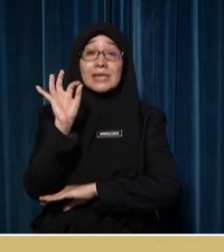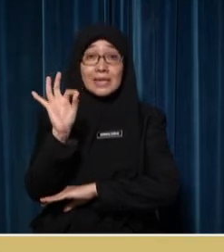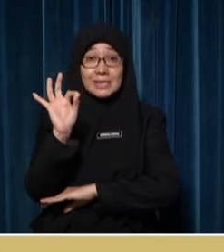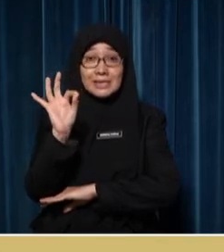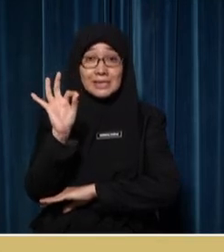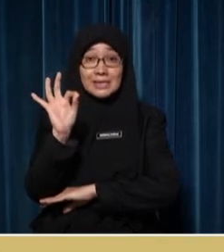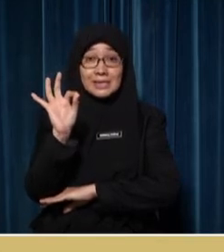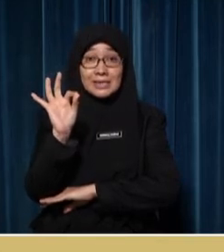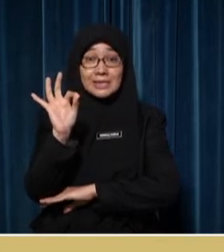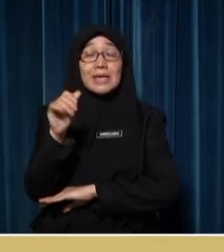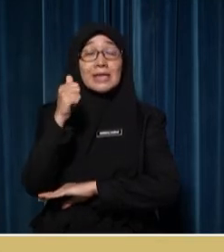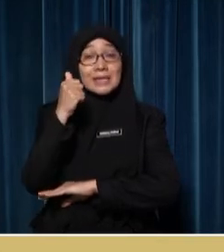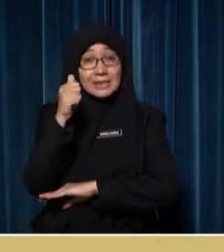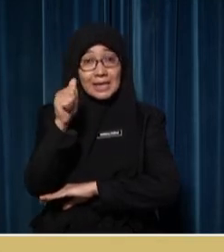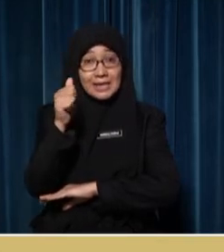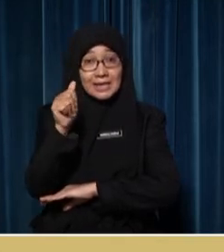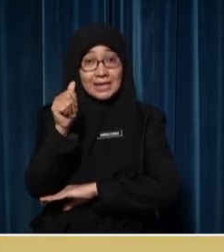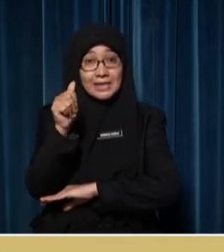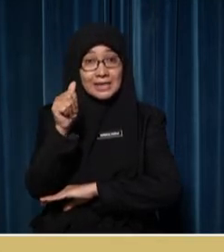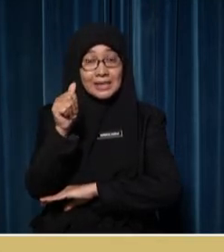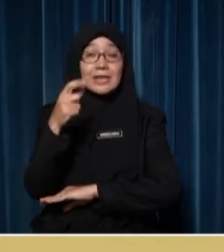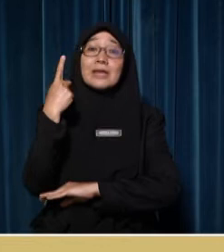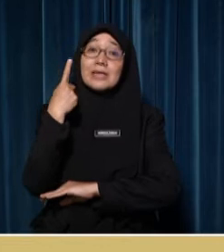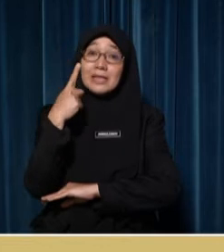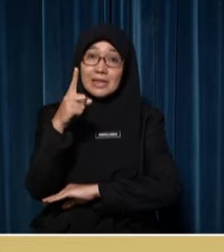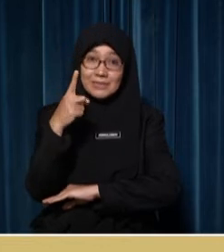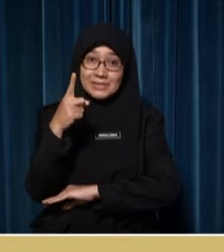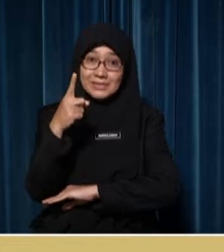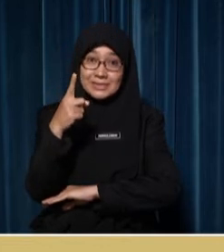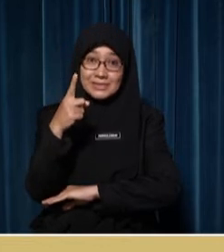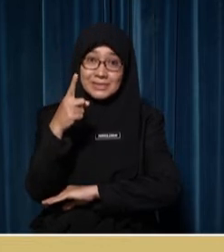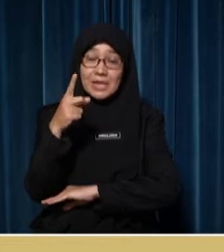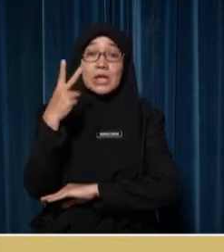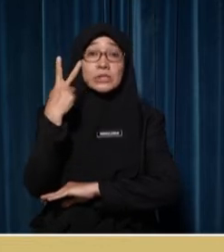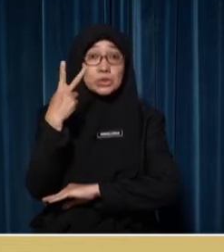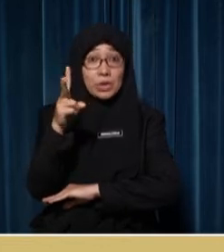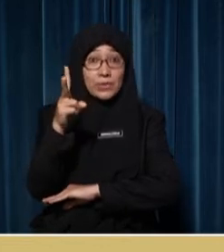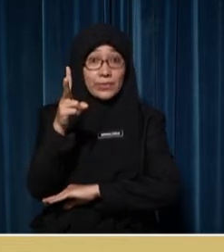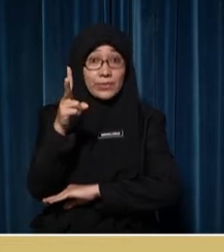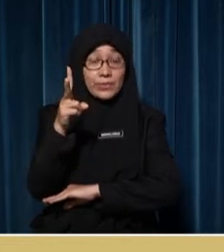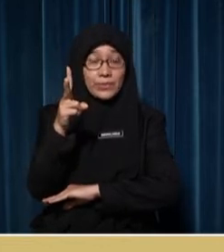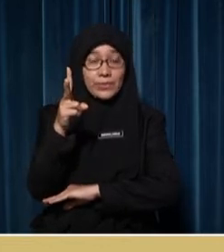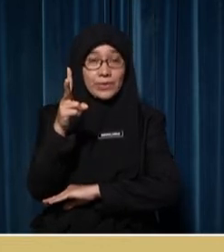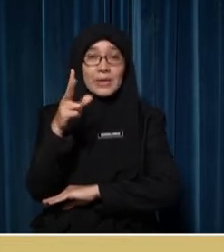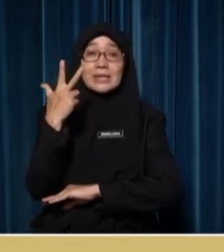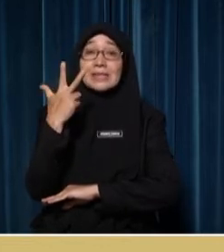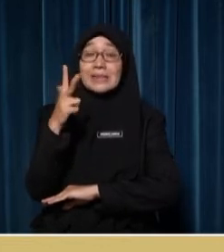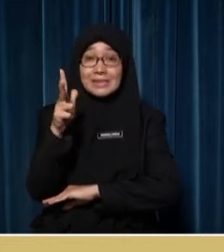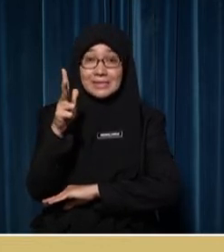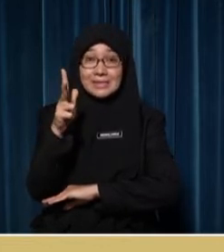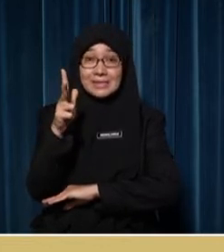9, 10, 11, 12,